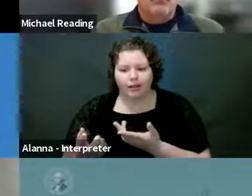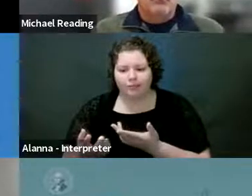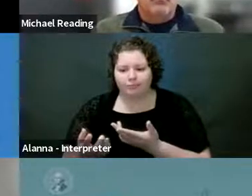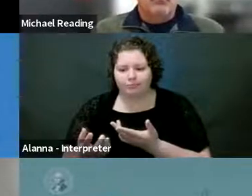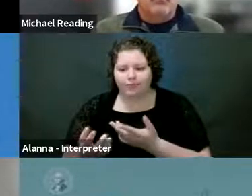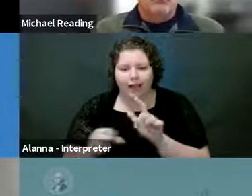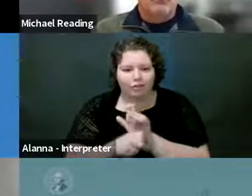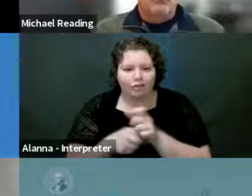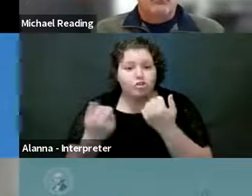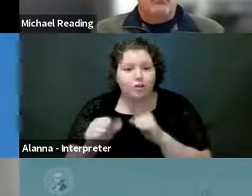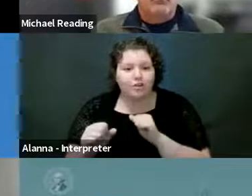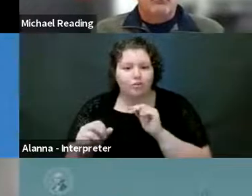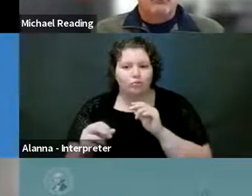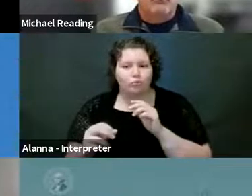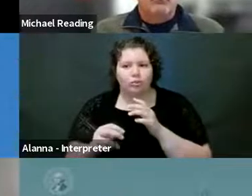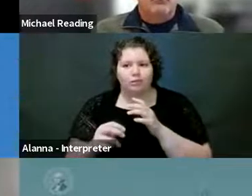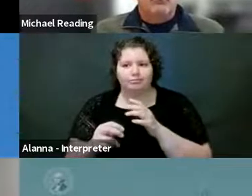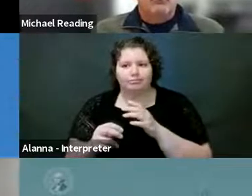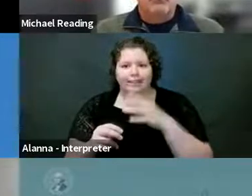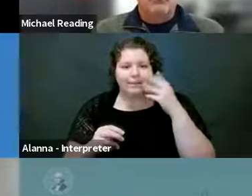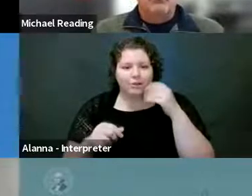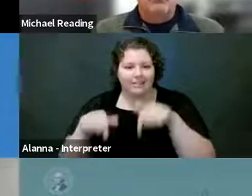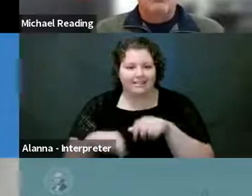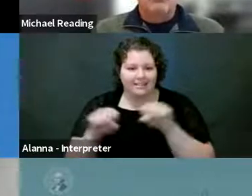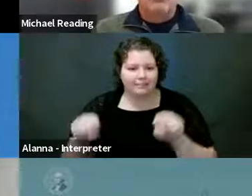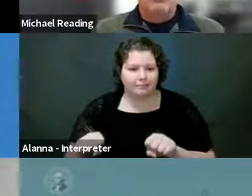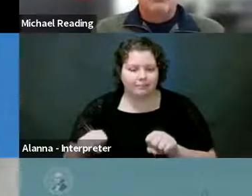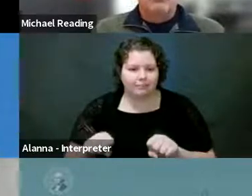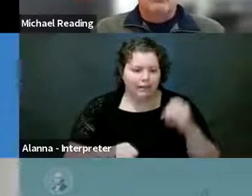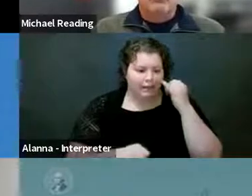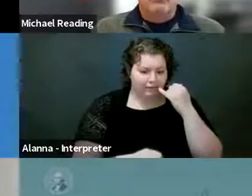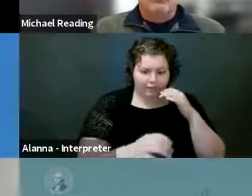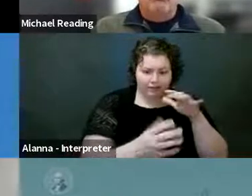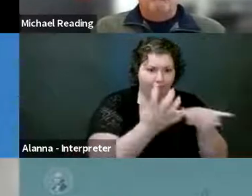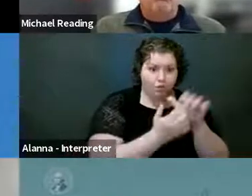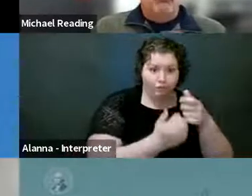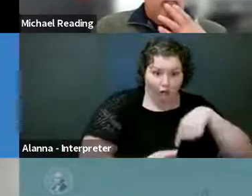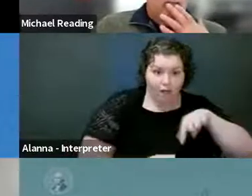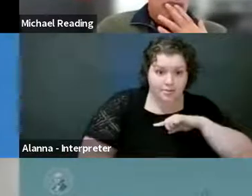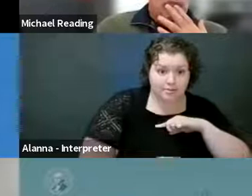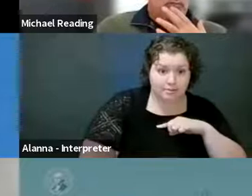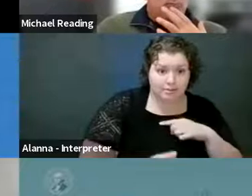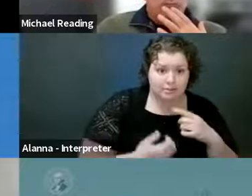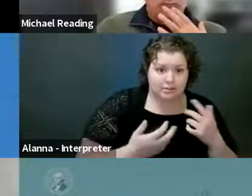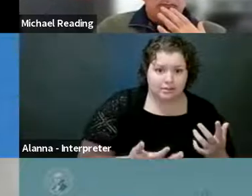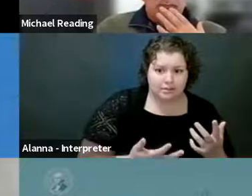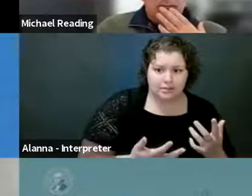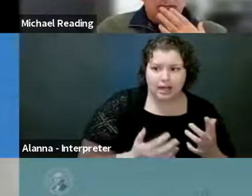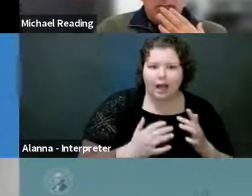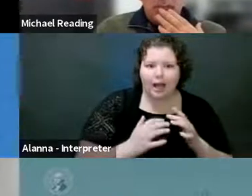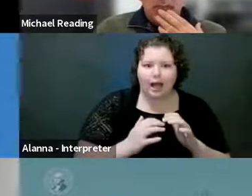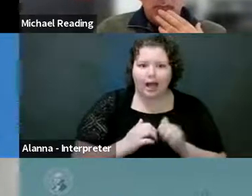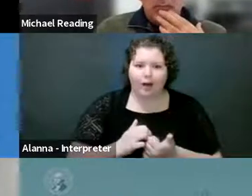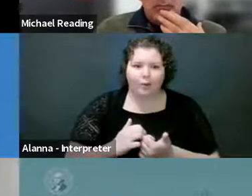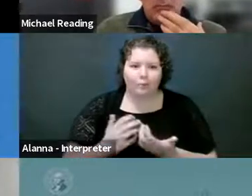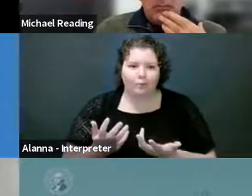So I don't know if anybody in my group has other comments, but anything that Liz missed there for